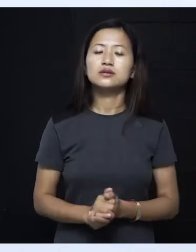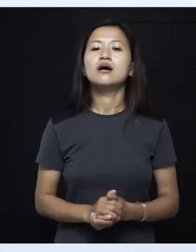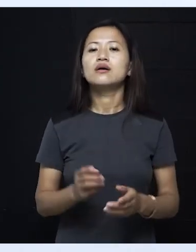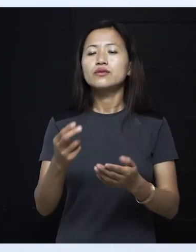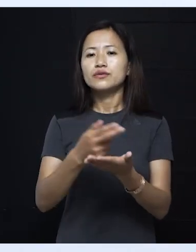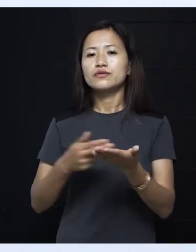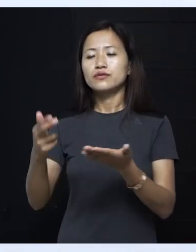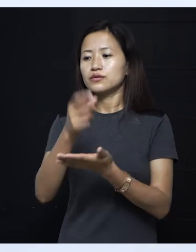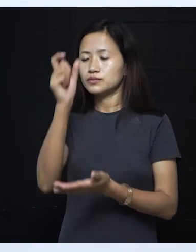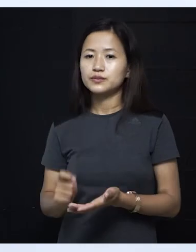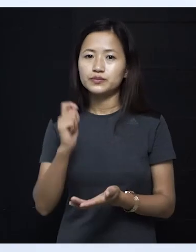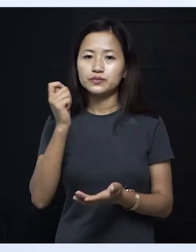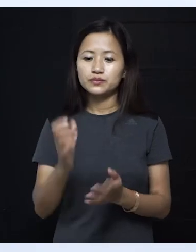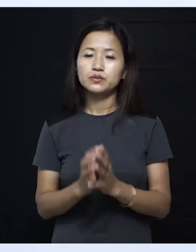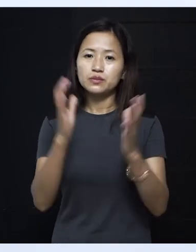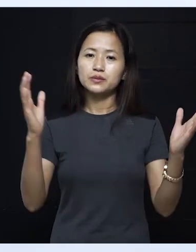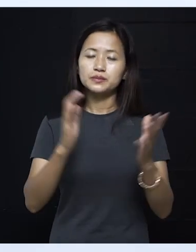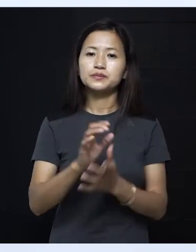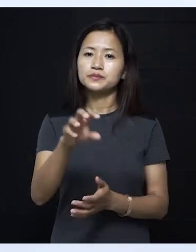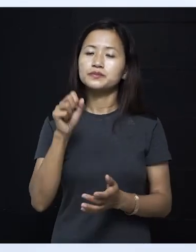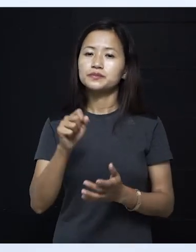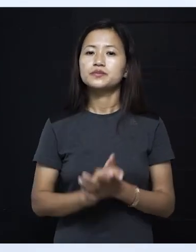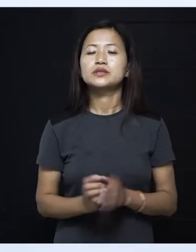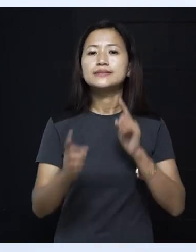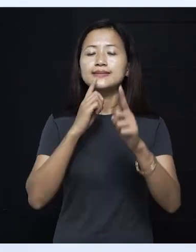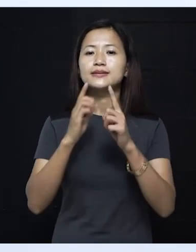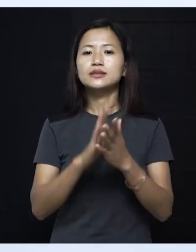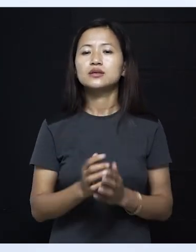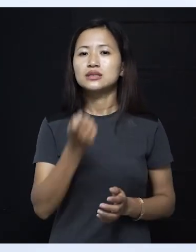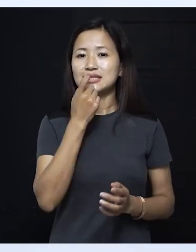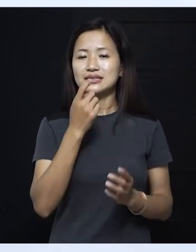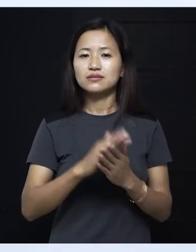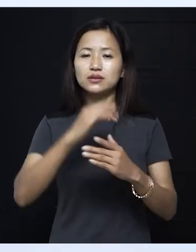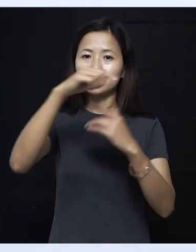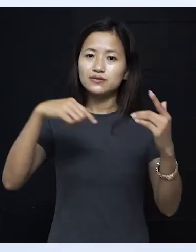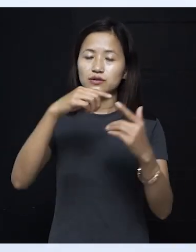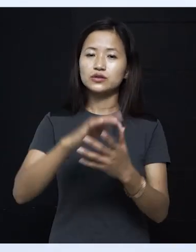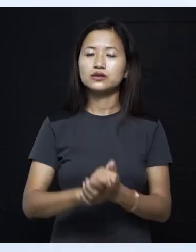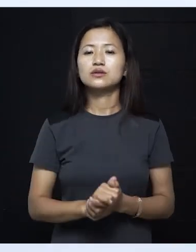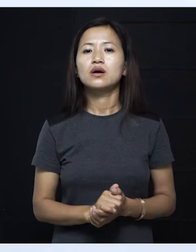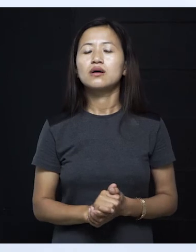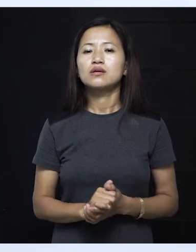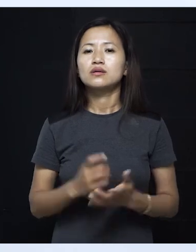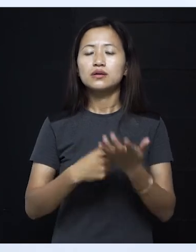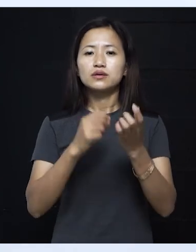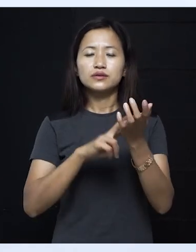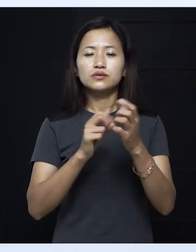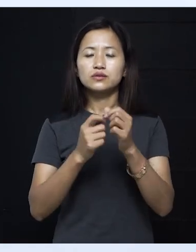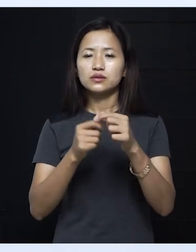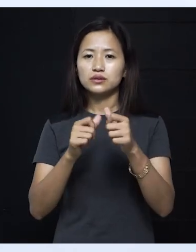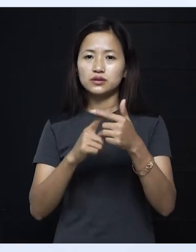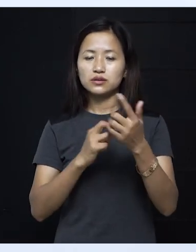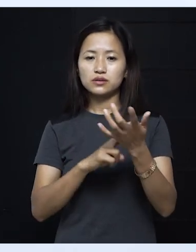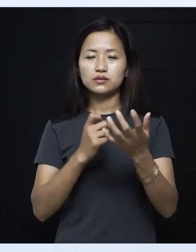the farmers will get more, okay? Then we have also discussed about the white revolution, and white revolution is also